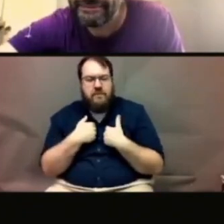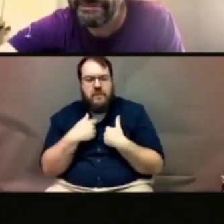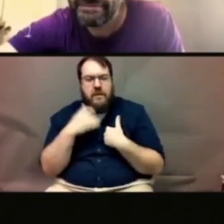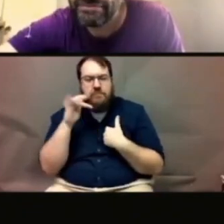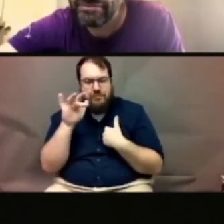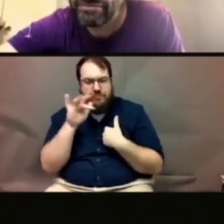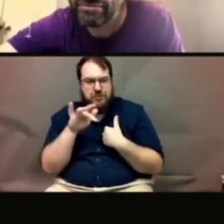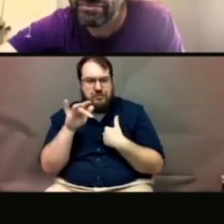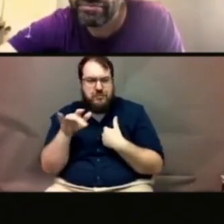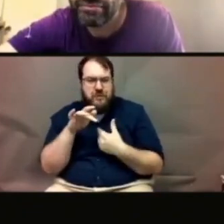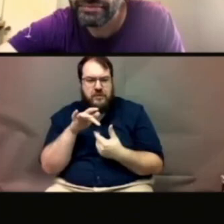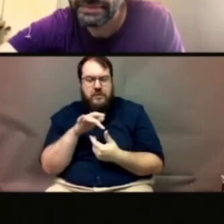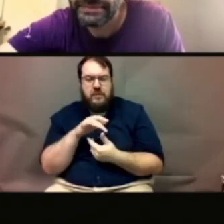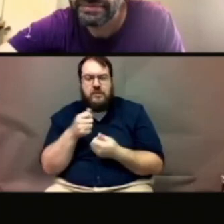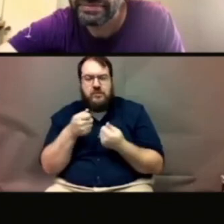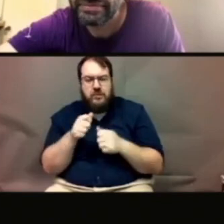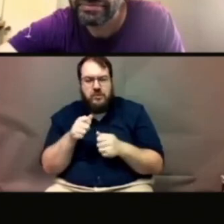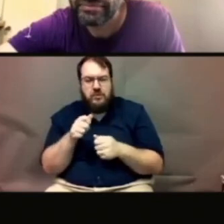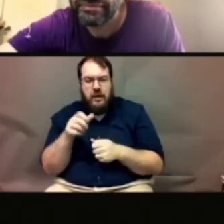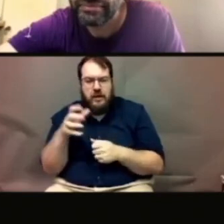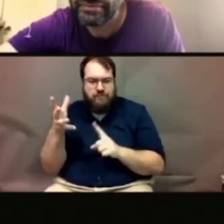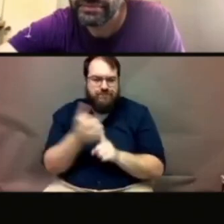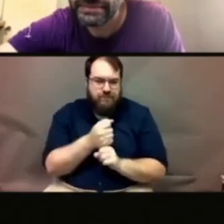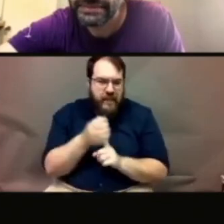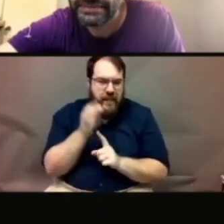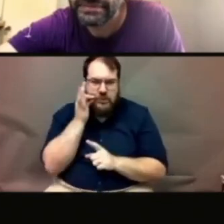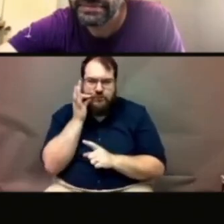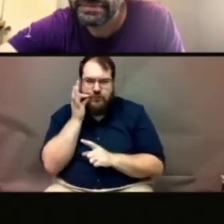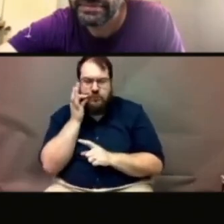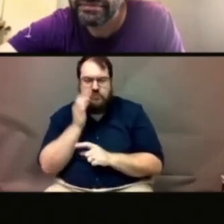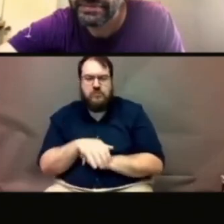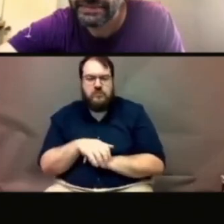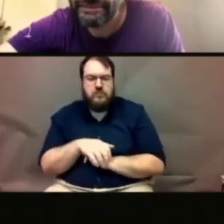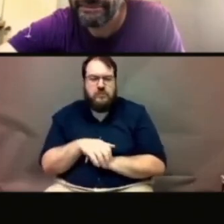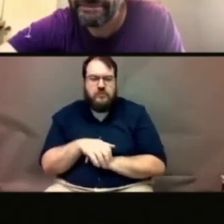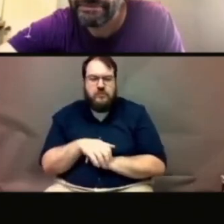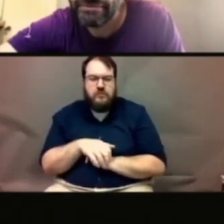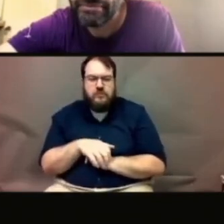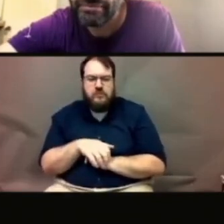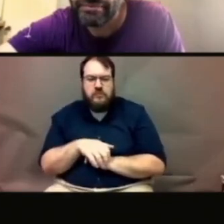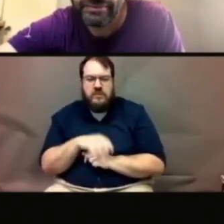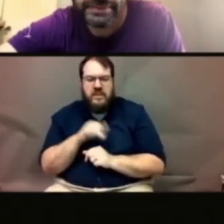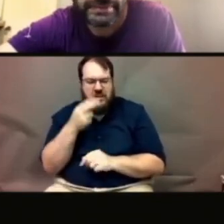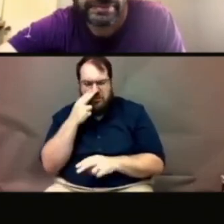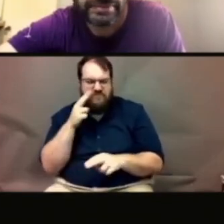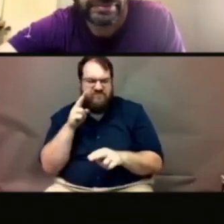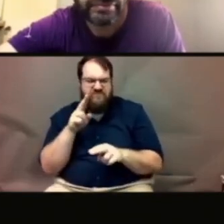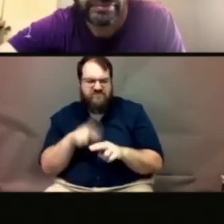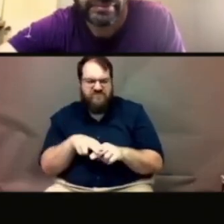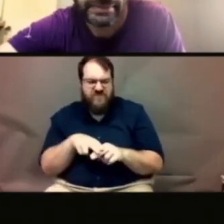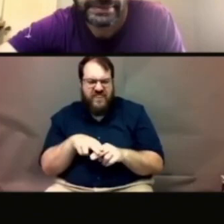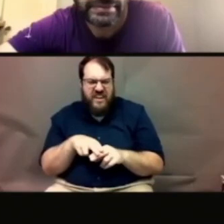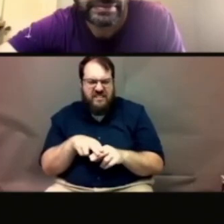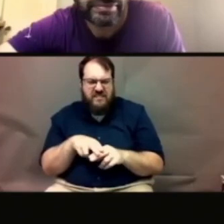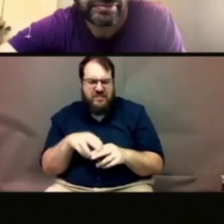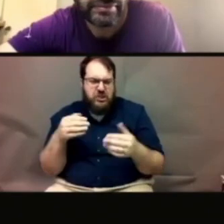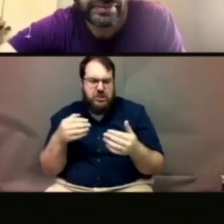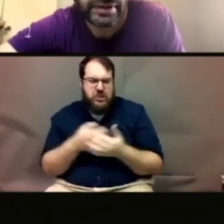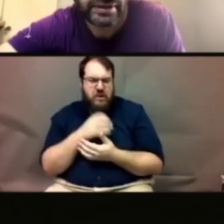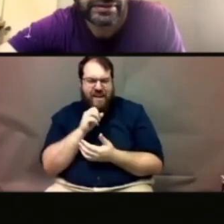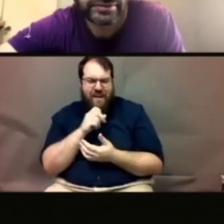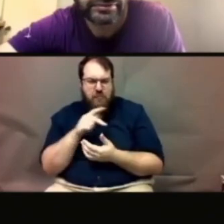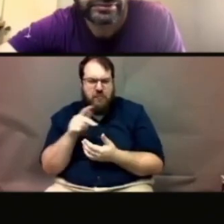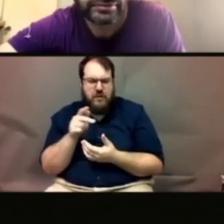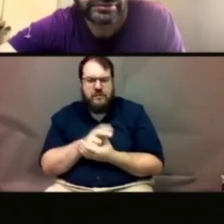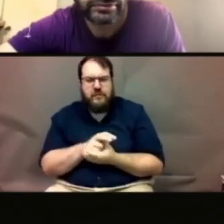the key to try to catch the fruit. So it's just another really fun new app.